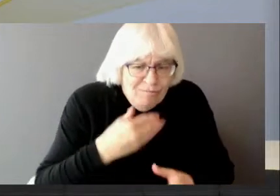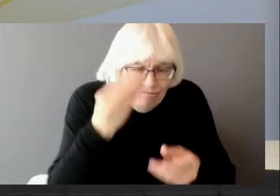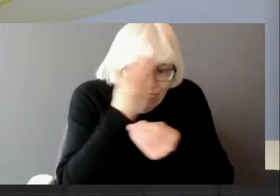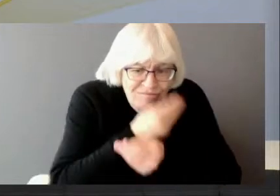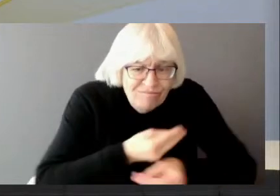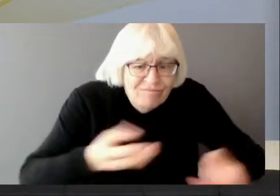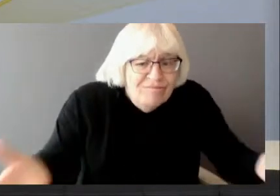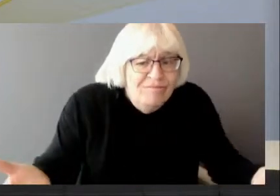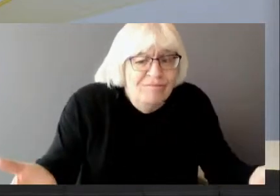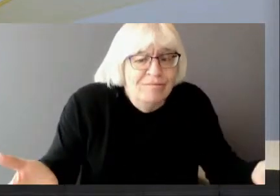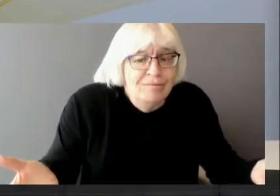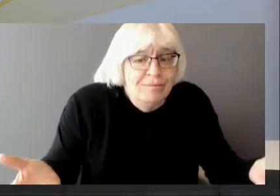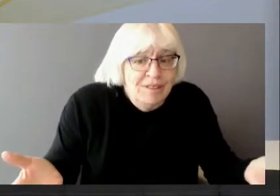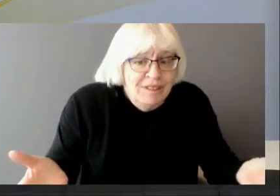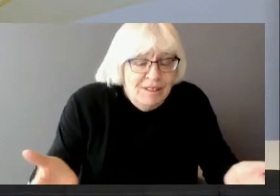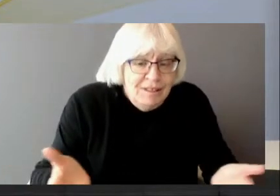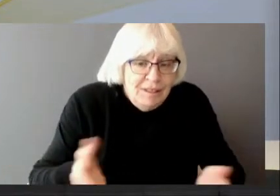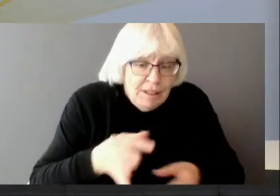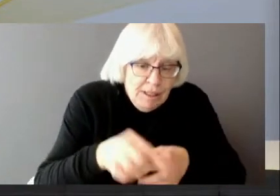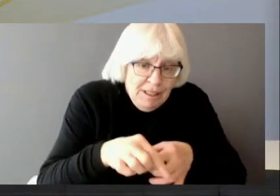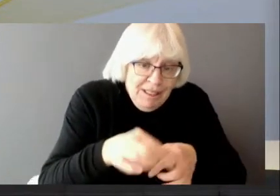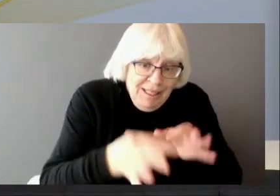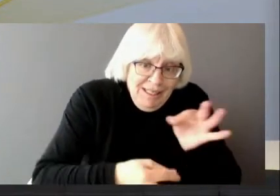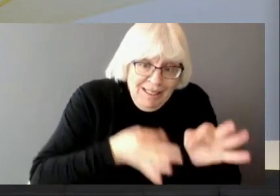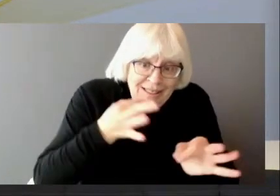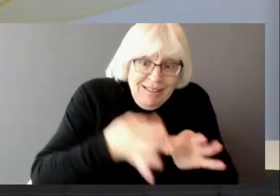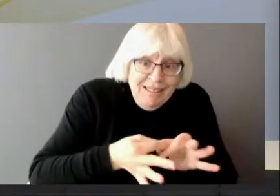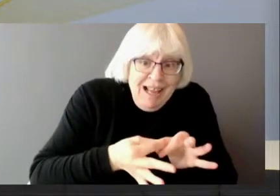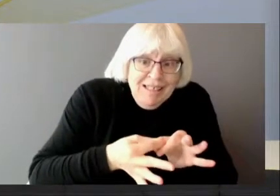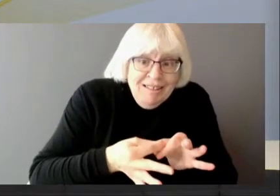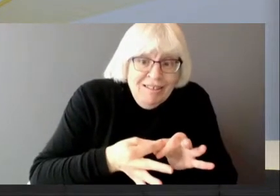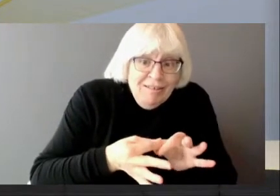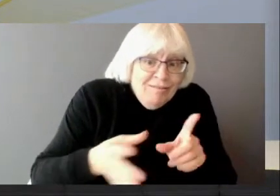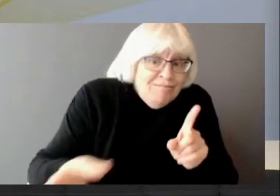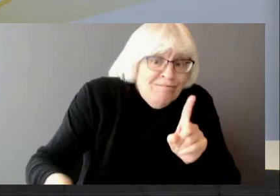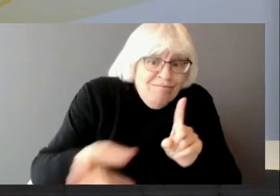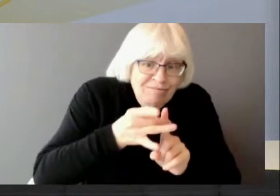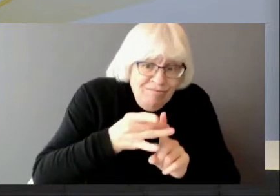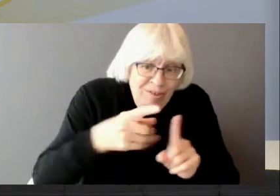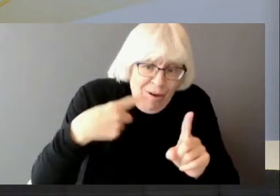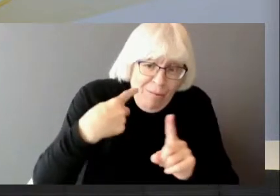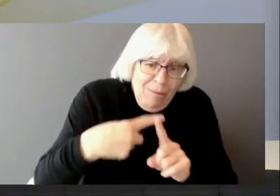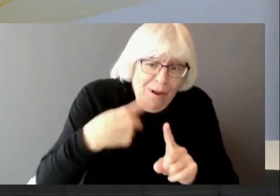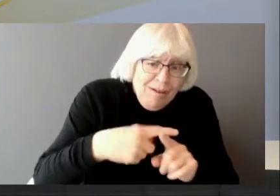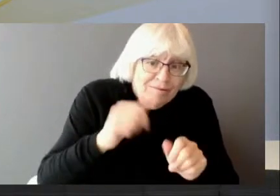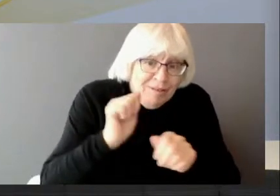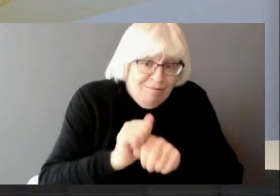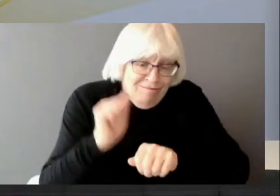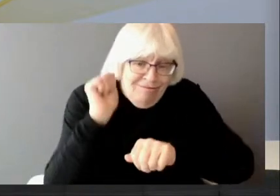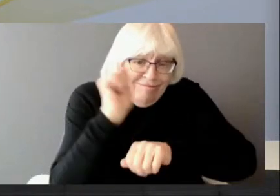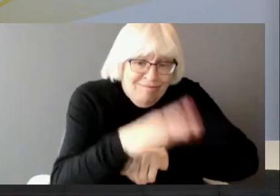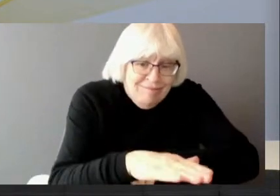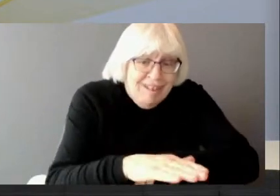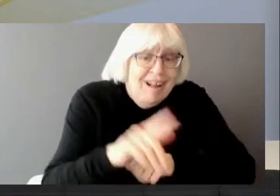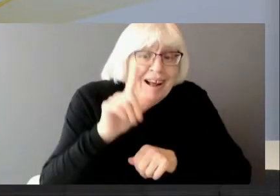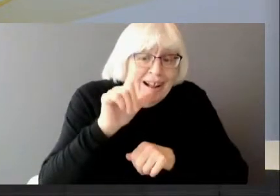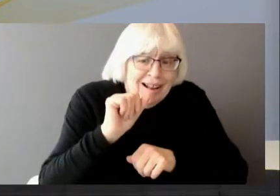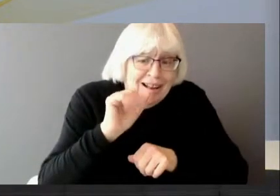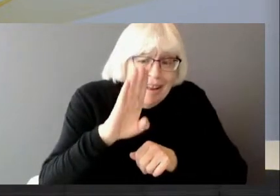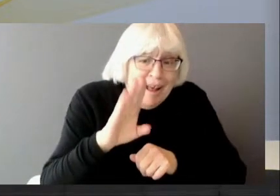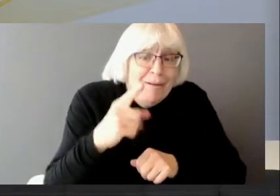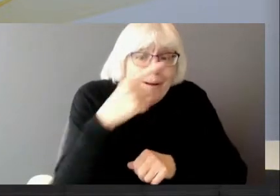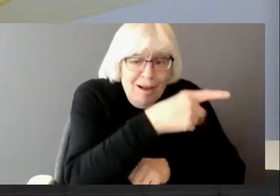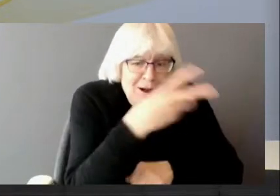for COVID-19 are sent off to the National Microbiology Lab in Winnipeg for sequencing to determine if there are